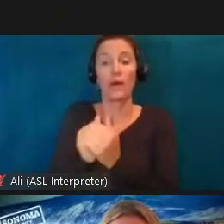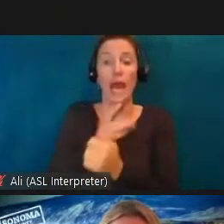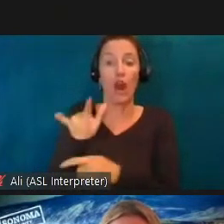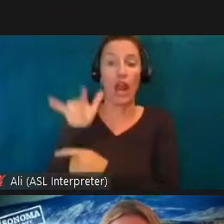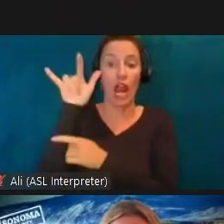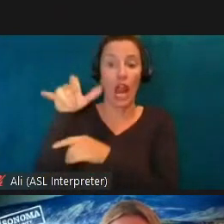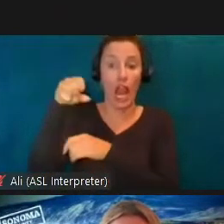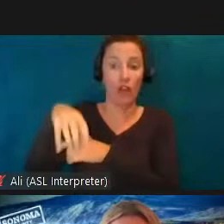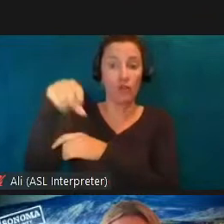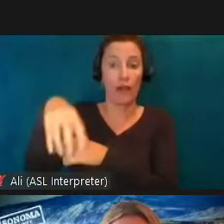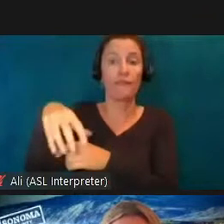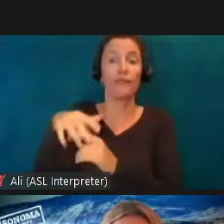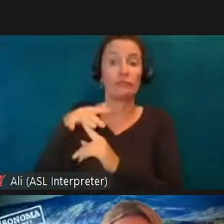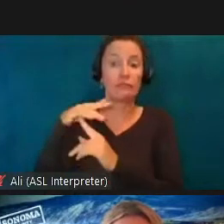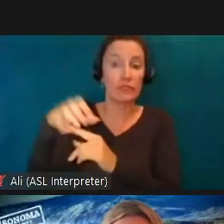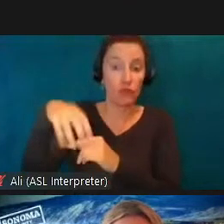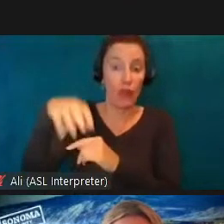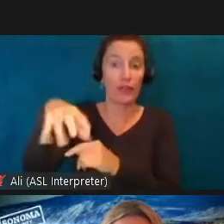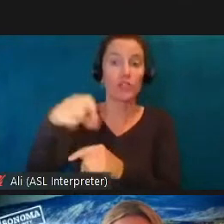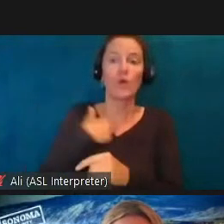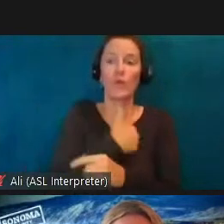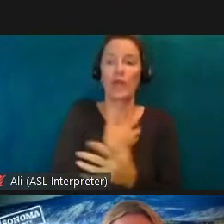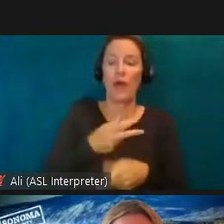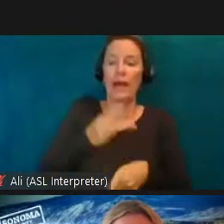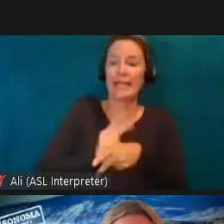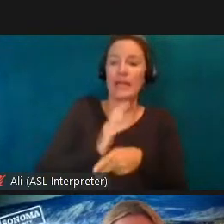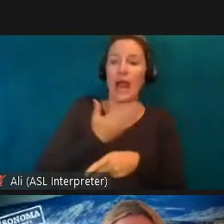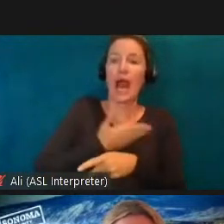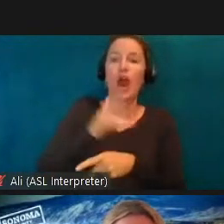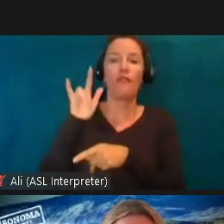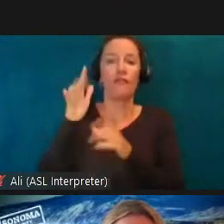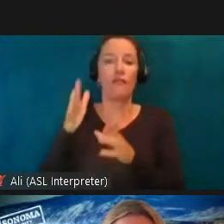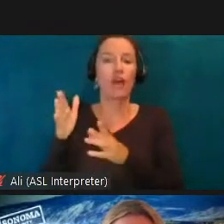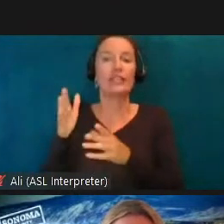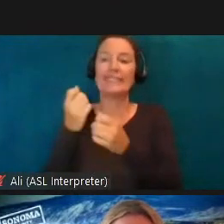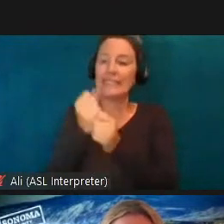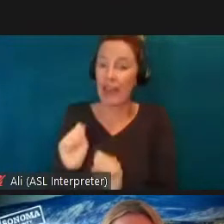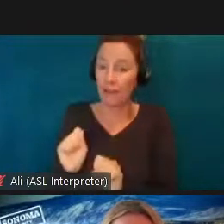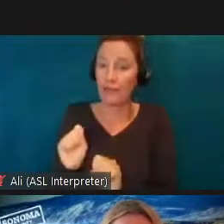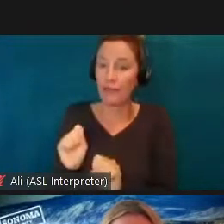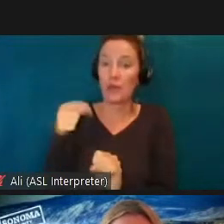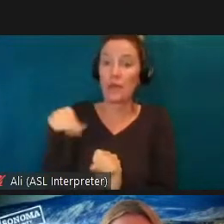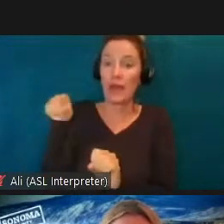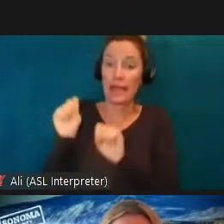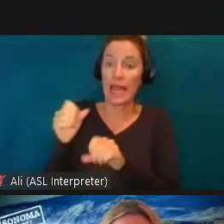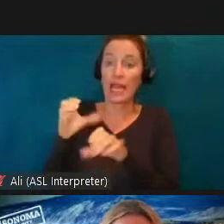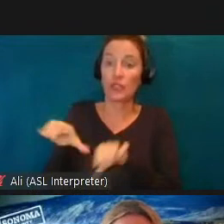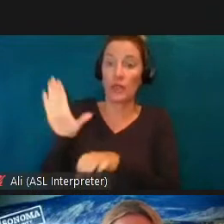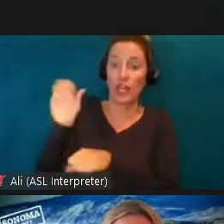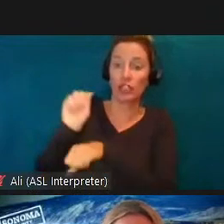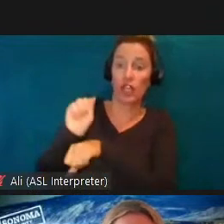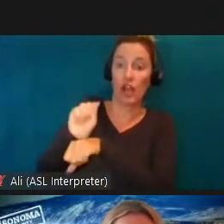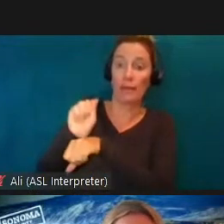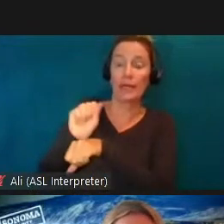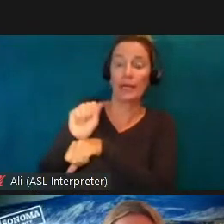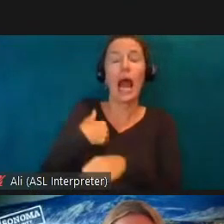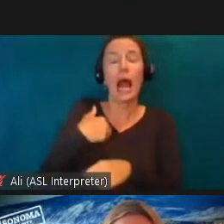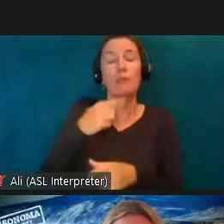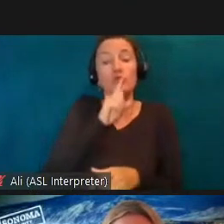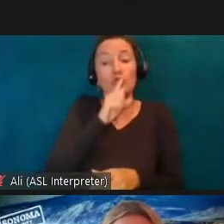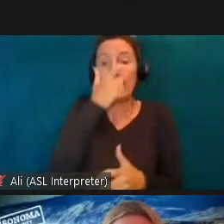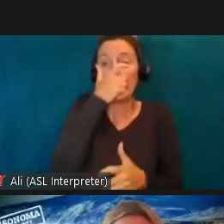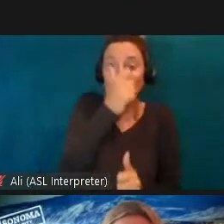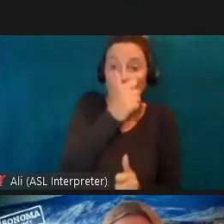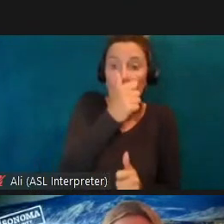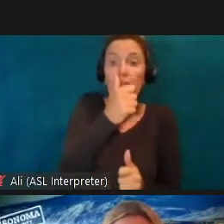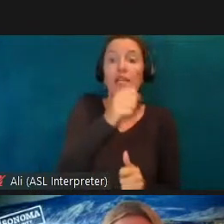want to keep obviously the pilots safe so they could do their job. So I'm sure it's interesting to try to get a perspective of what's been burned,